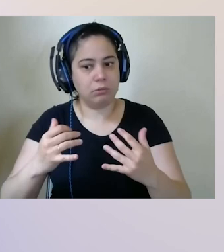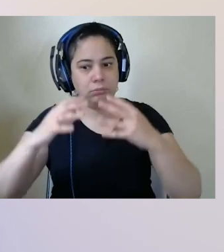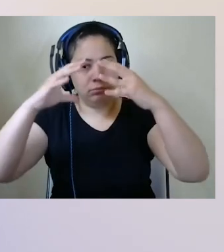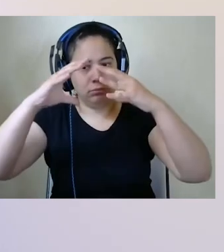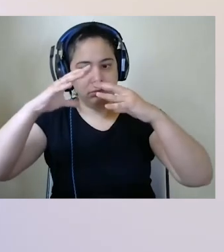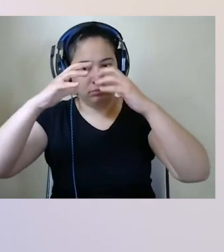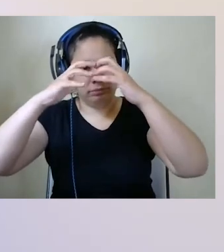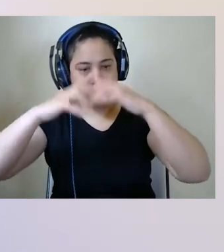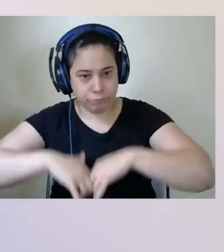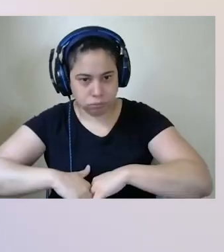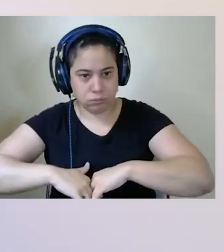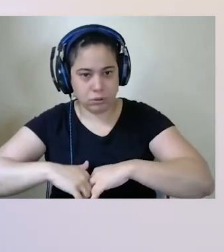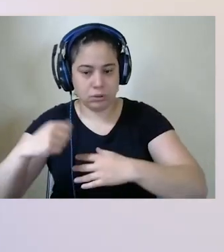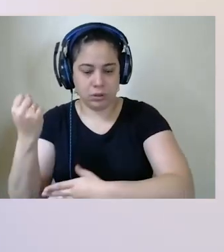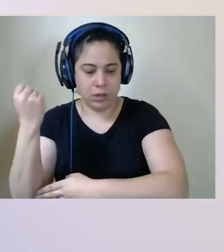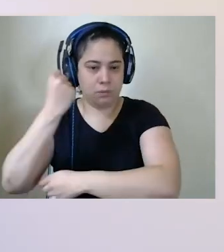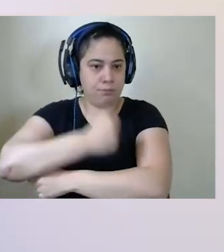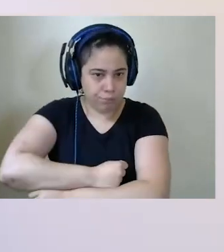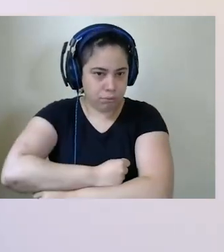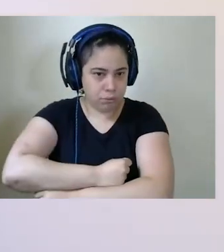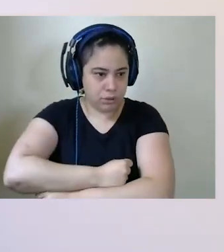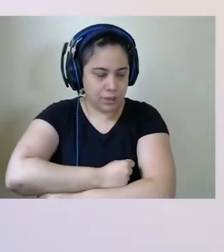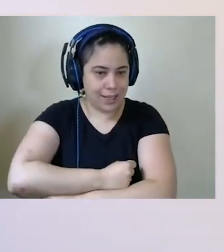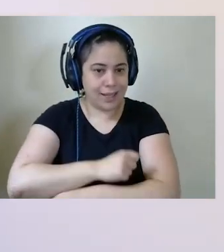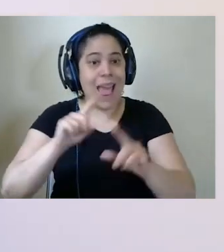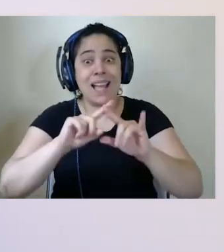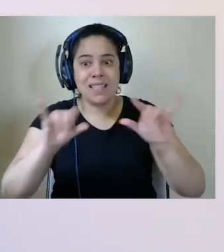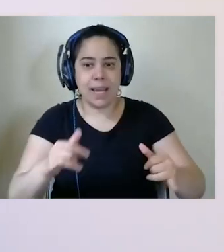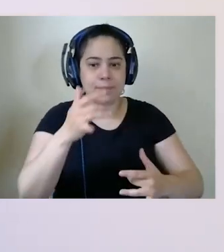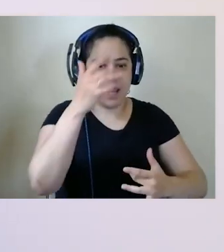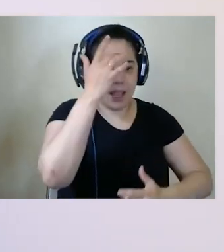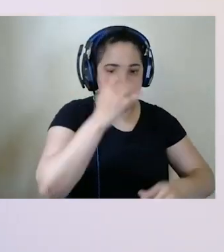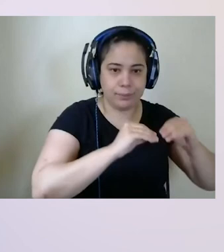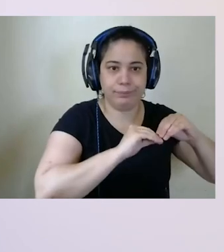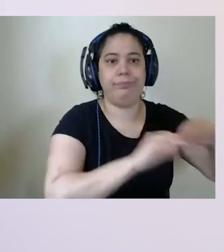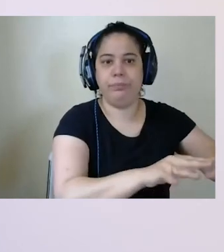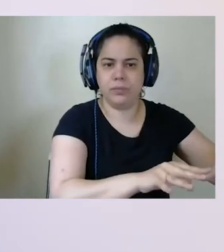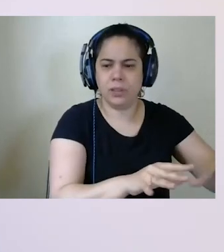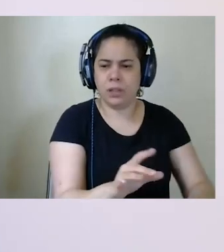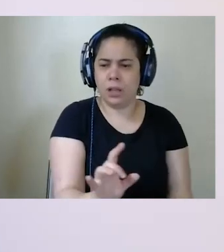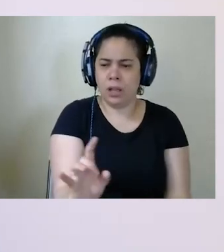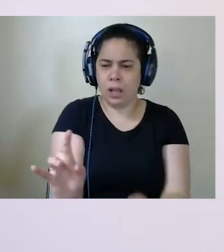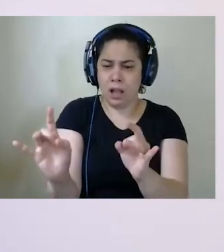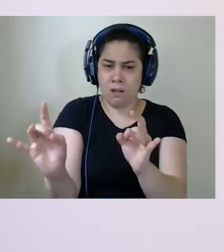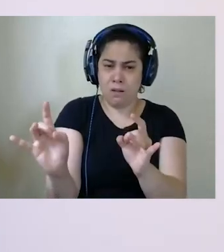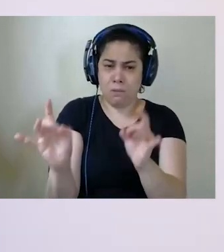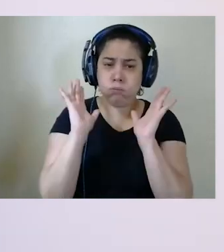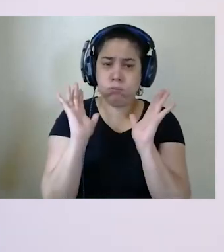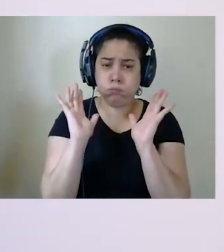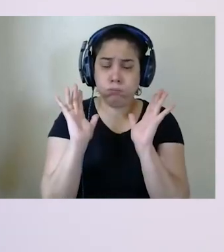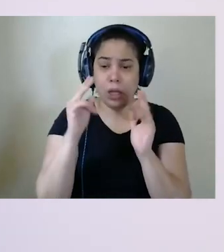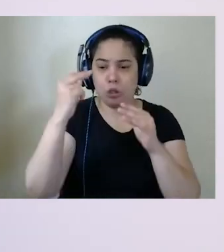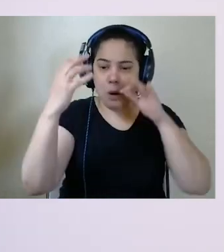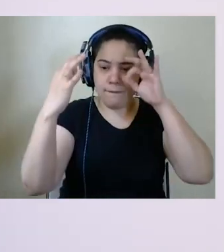down and now had a terrible trauma on top of it. So neurofeedback has a very important role to play. I don't